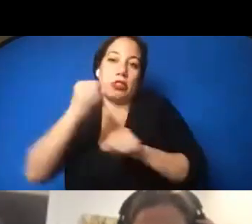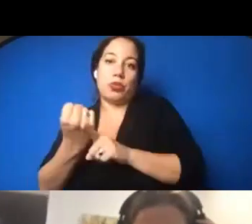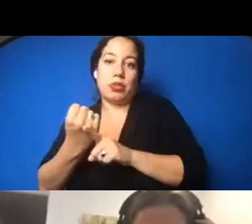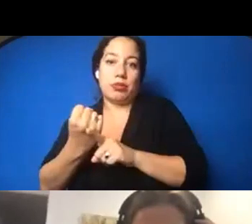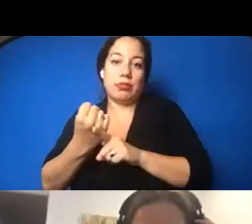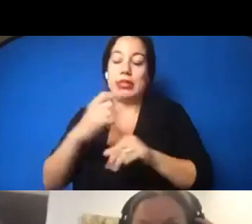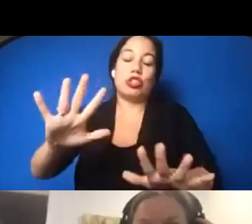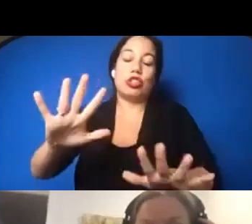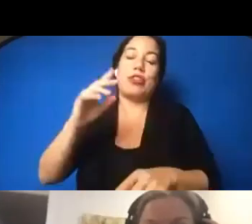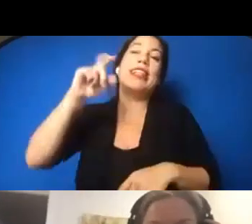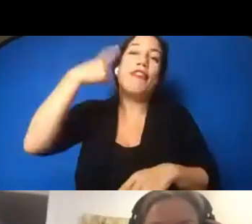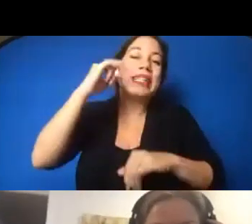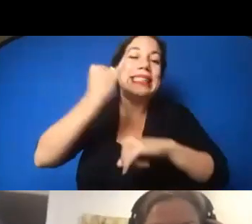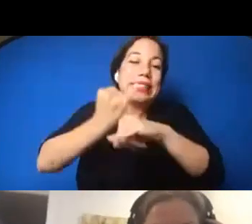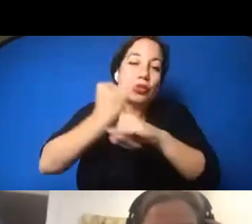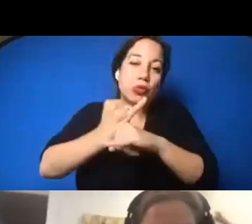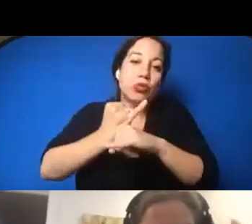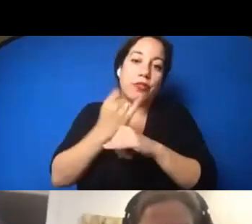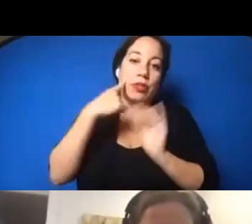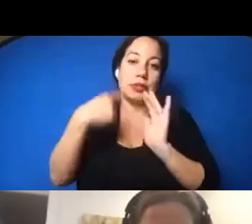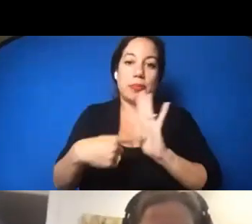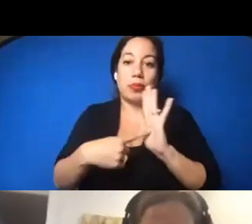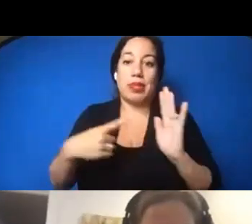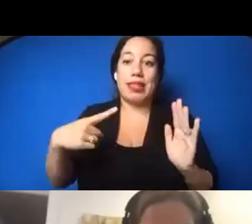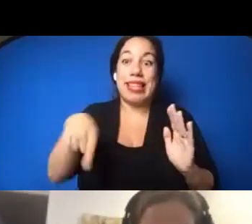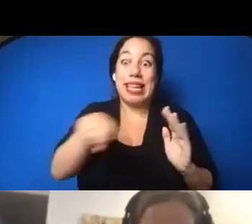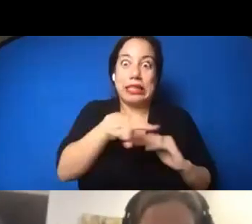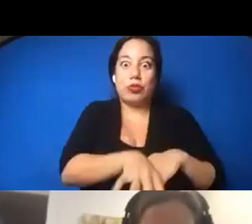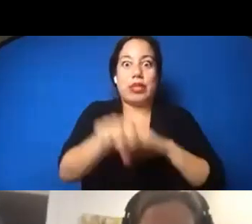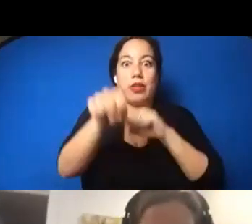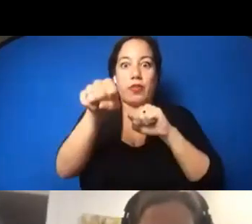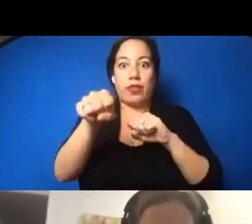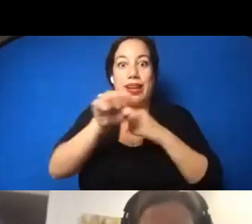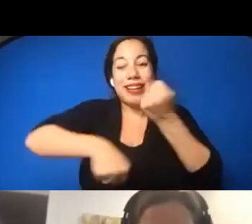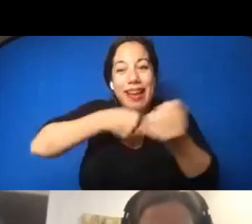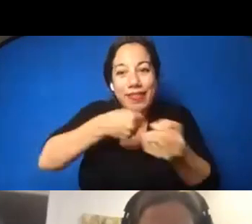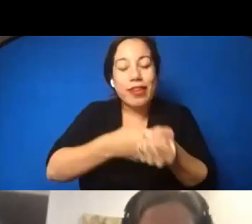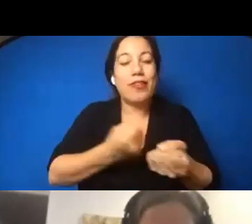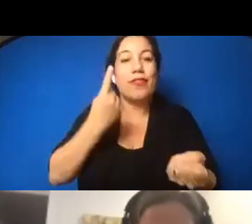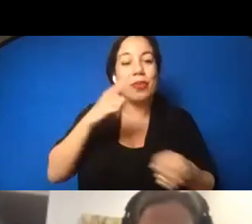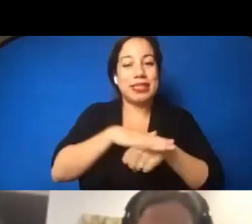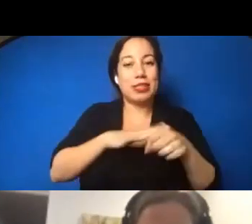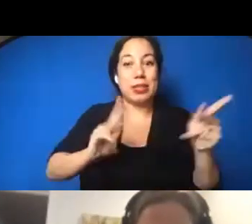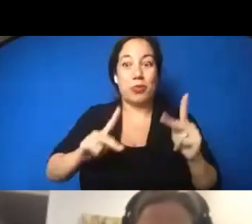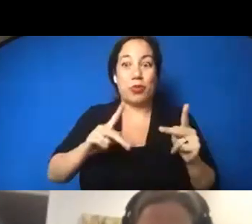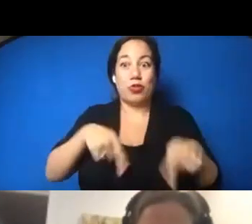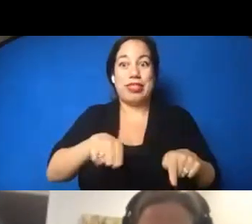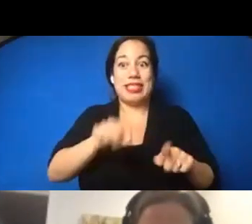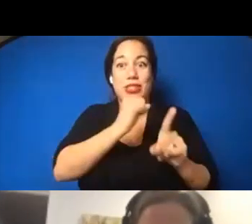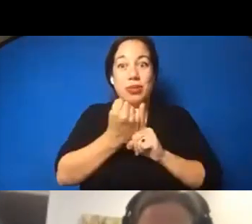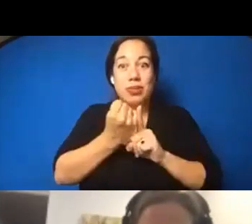institution, for instance. So to take over and to advocacy for indigenous peoples in this context,